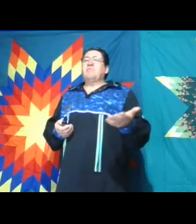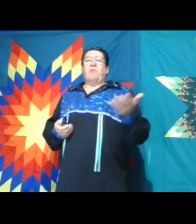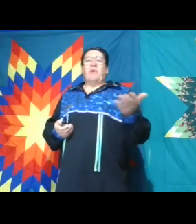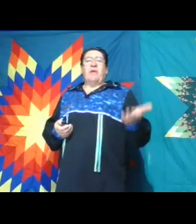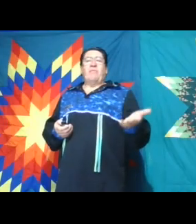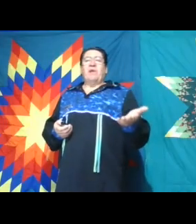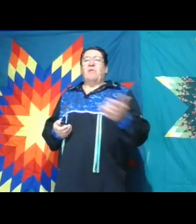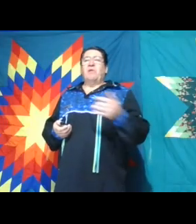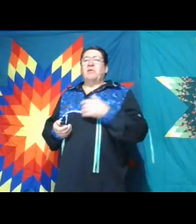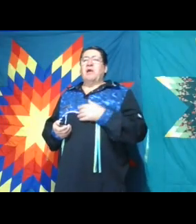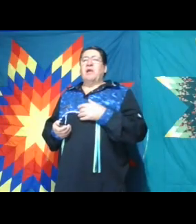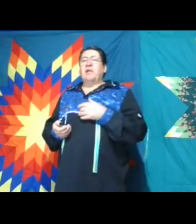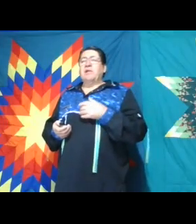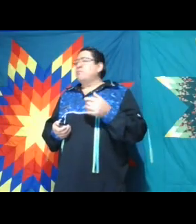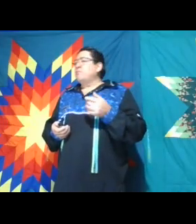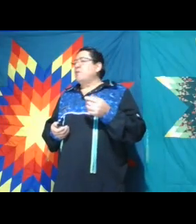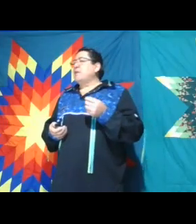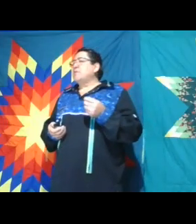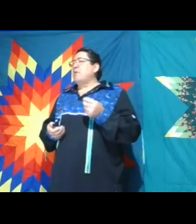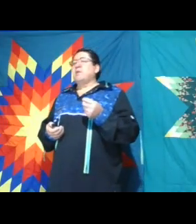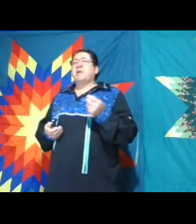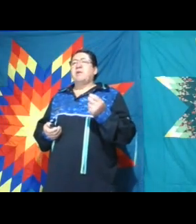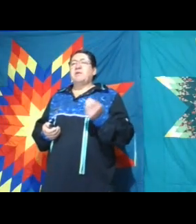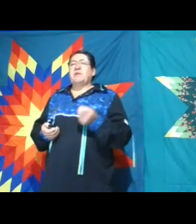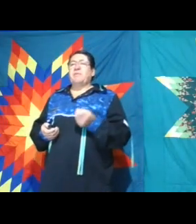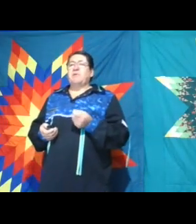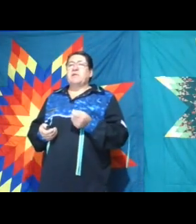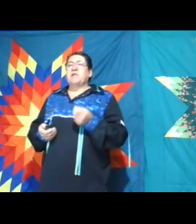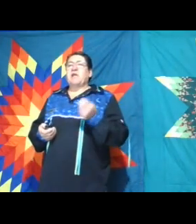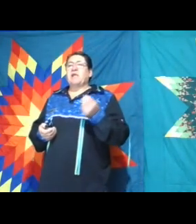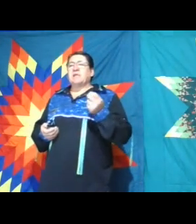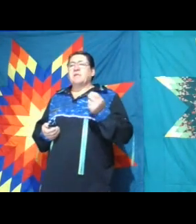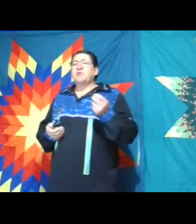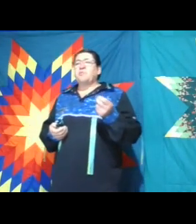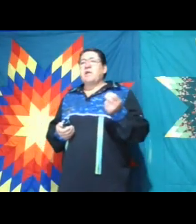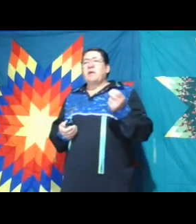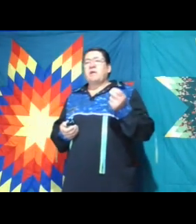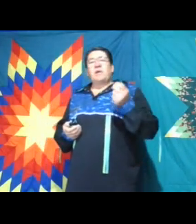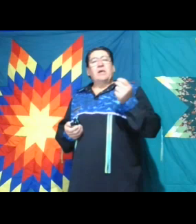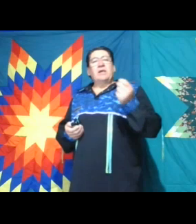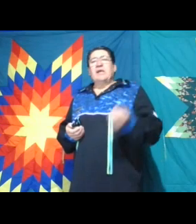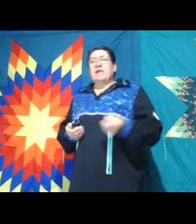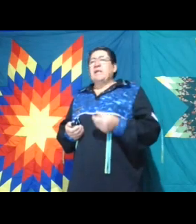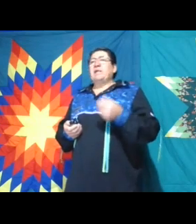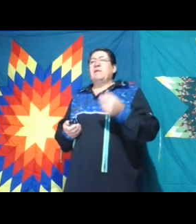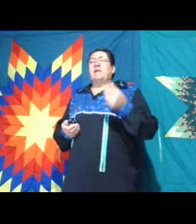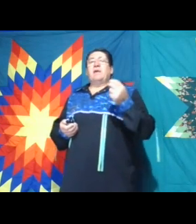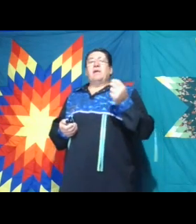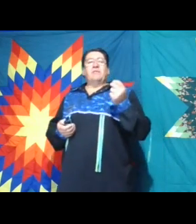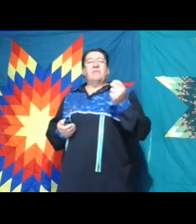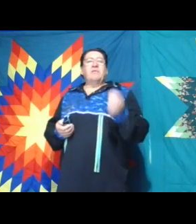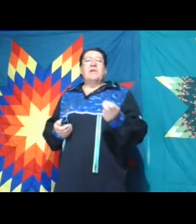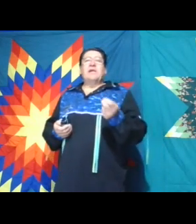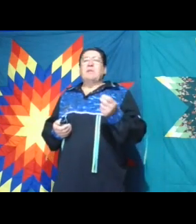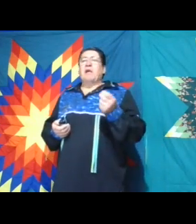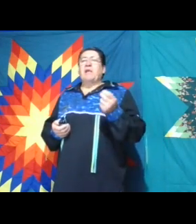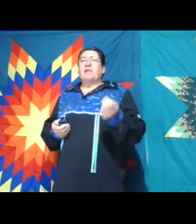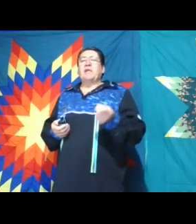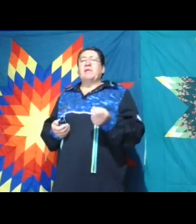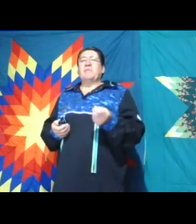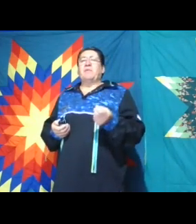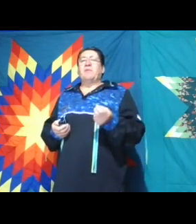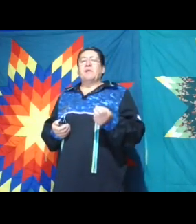again, with everything going online, I really strongly encourage everyone to check that social media, LinkedIn, really keep